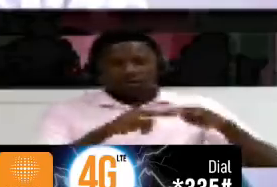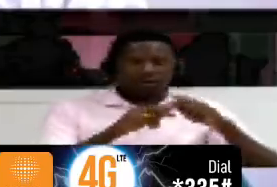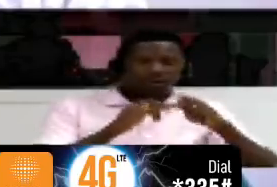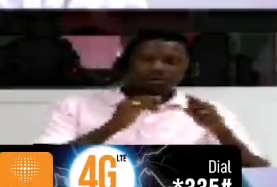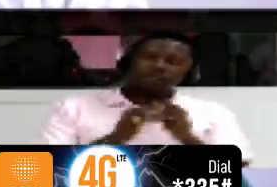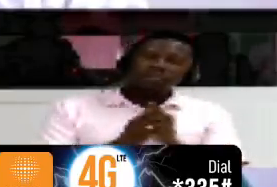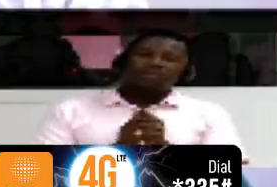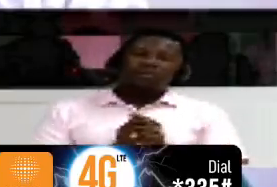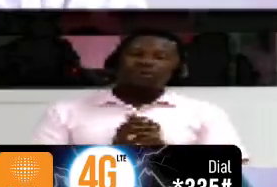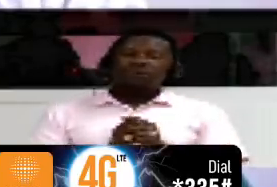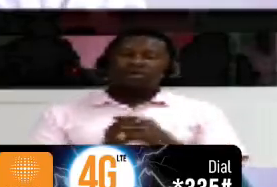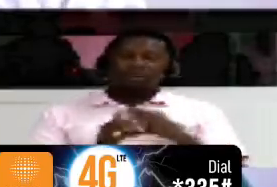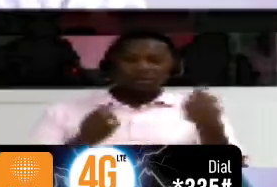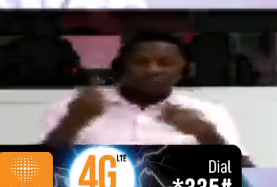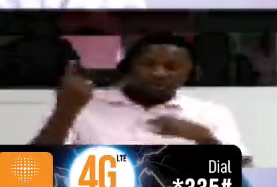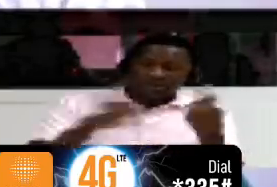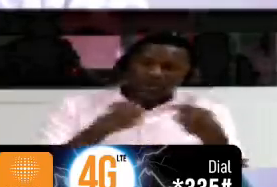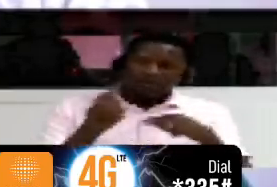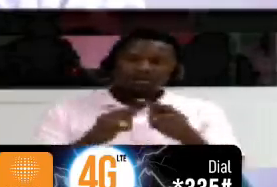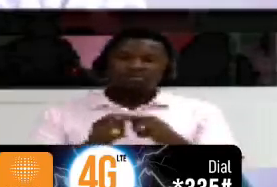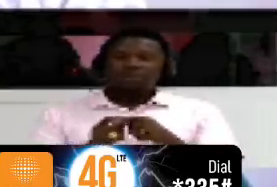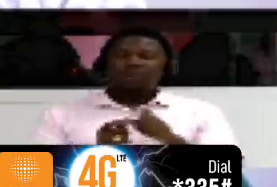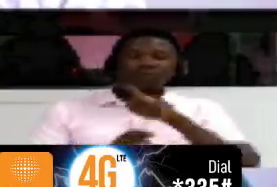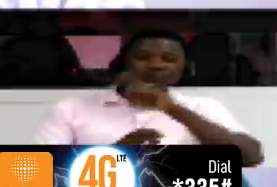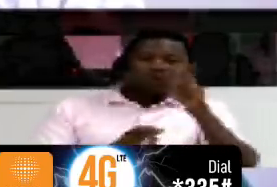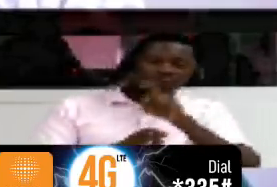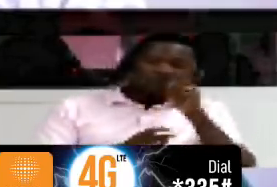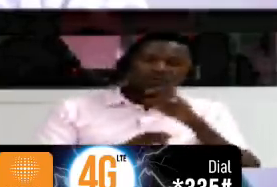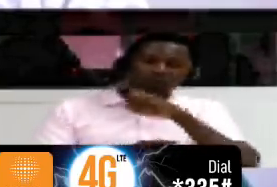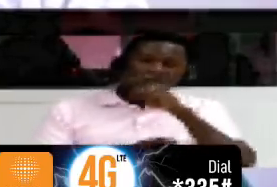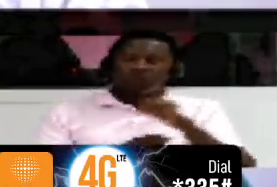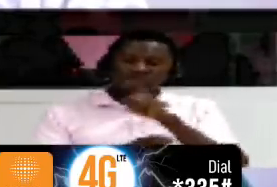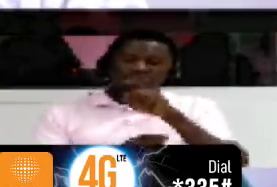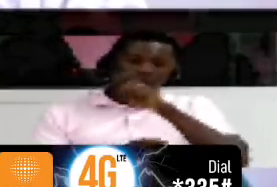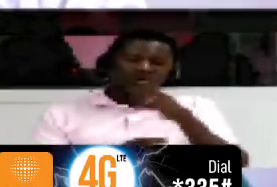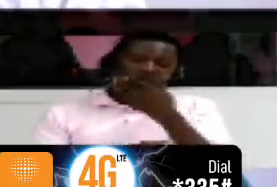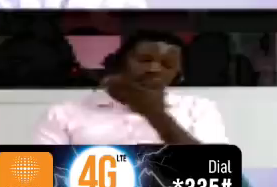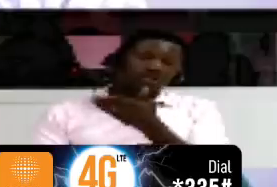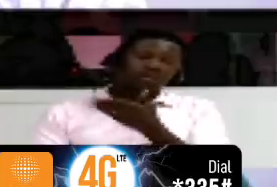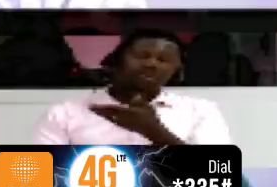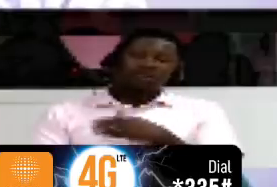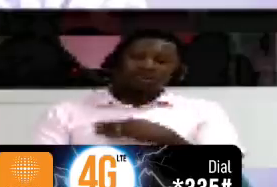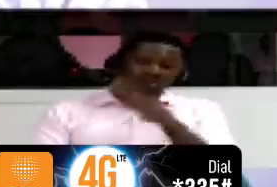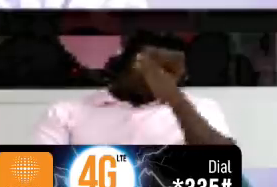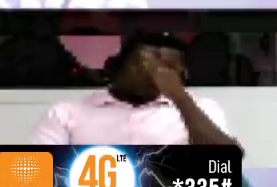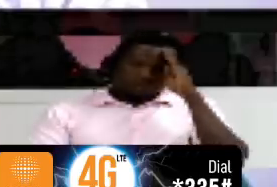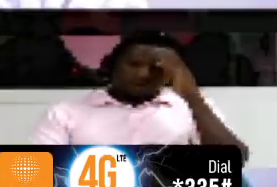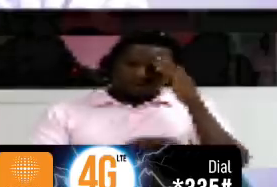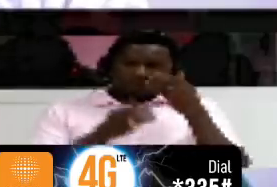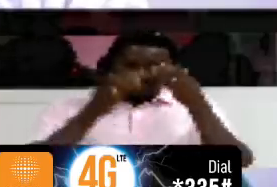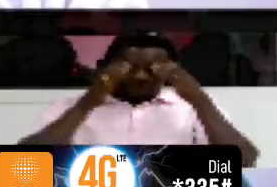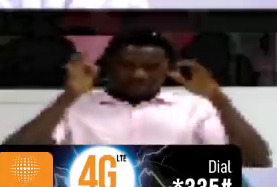literally exercises within the students in the Brikama campus.